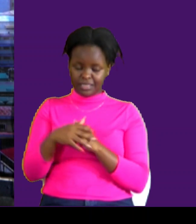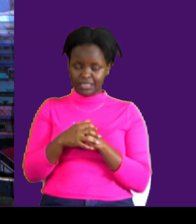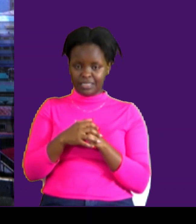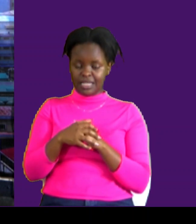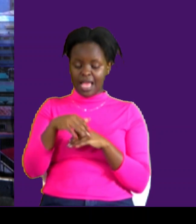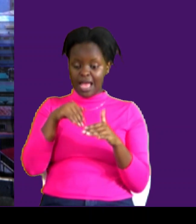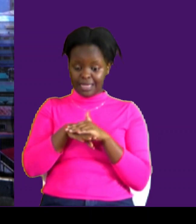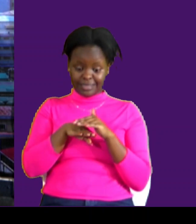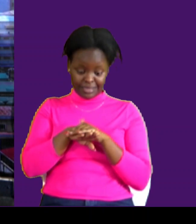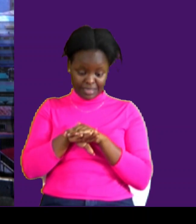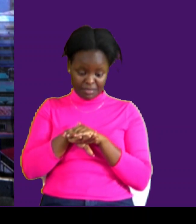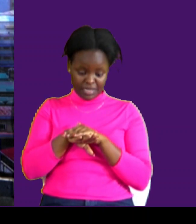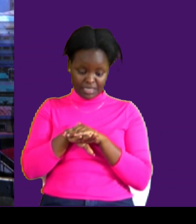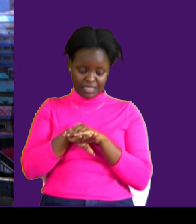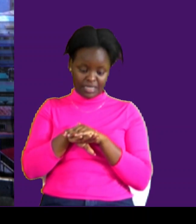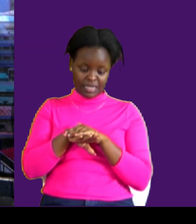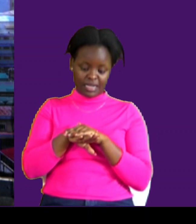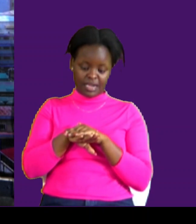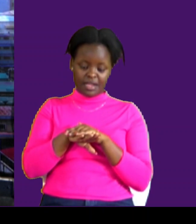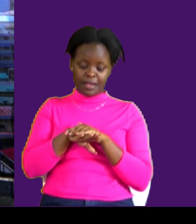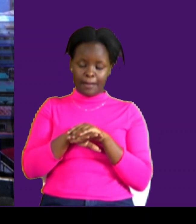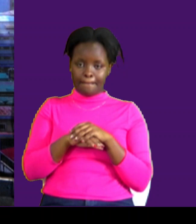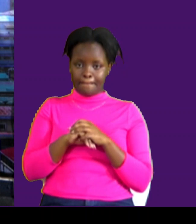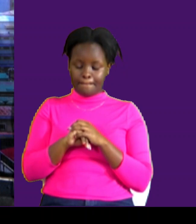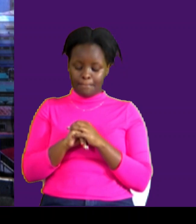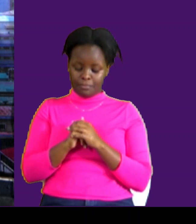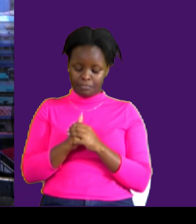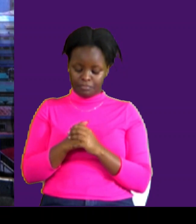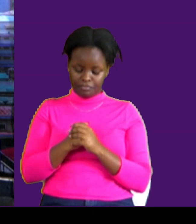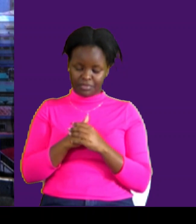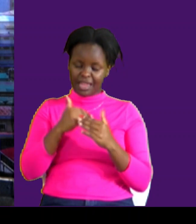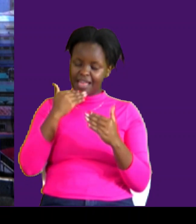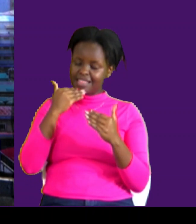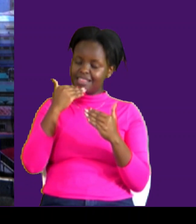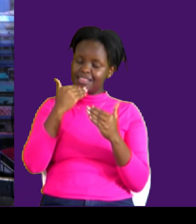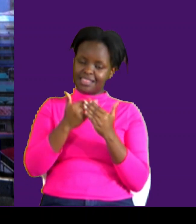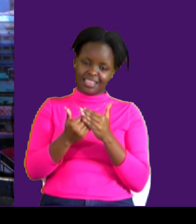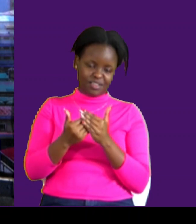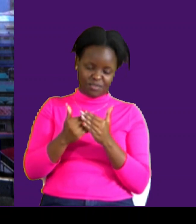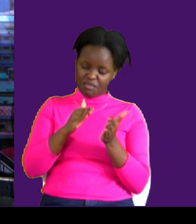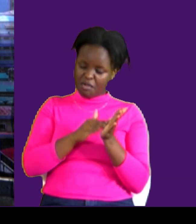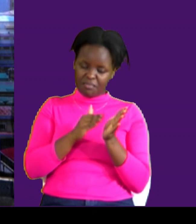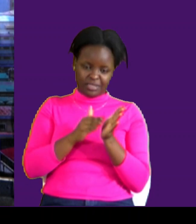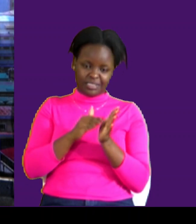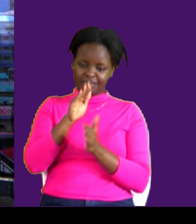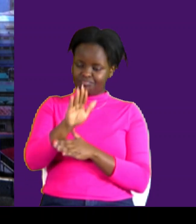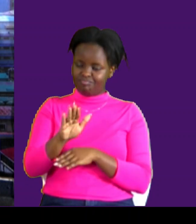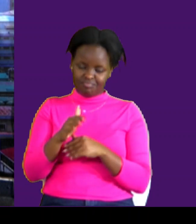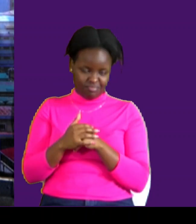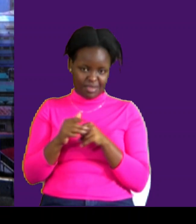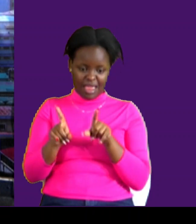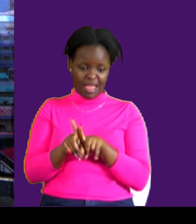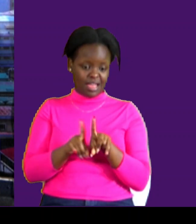accessing or accessibility to the person's ability. Okay. Thank you for those recommendations. And